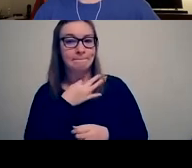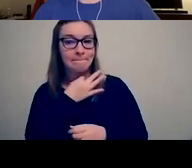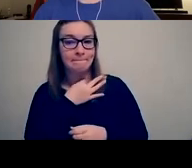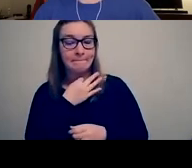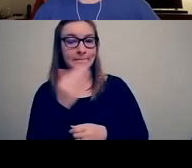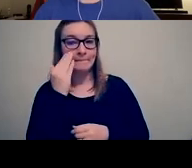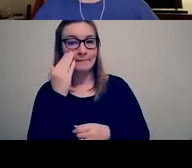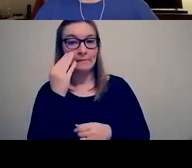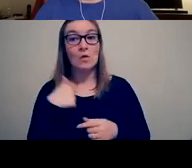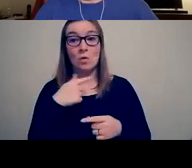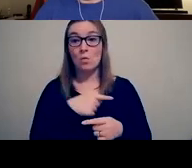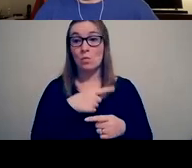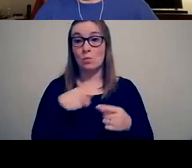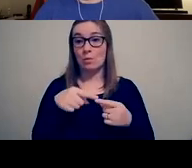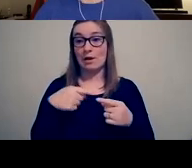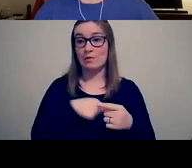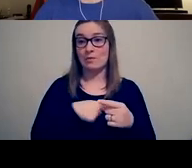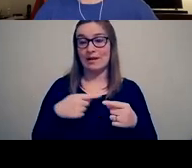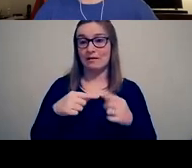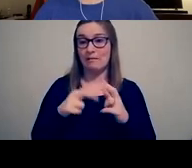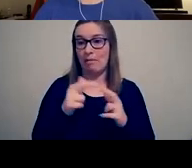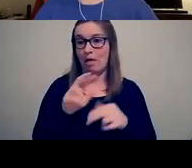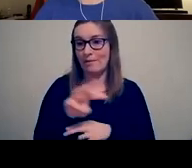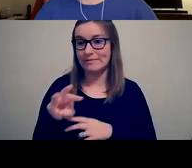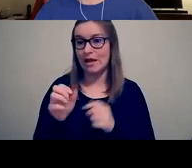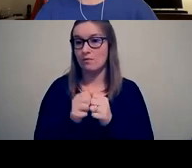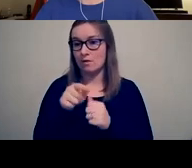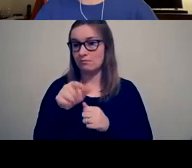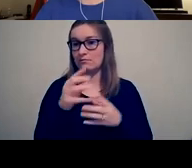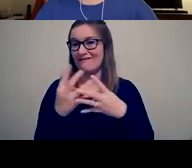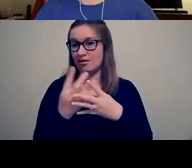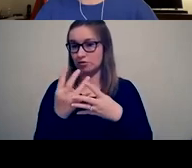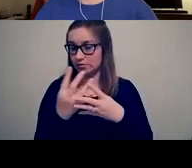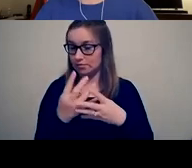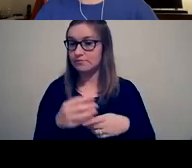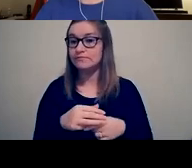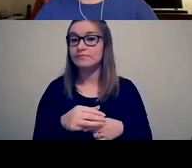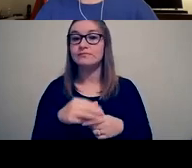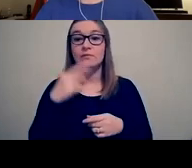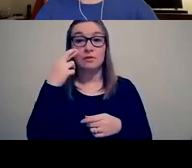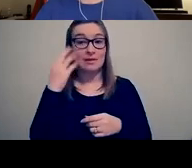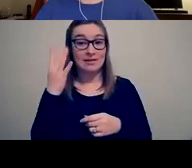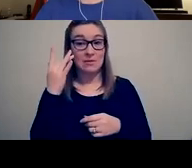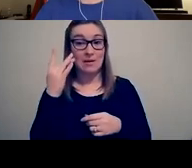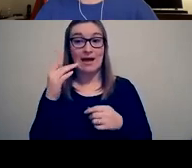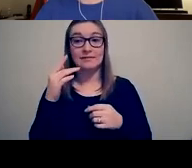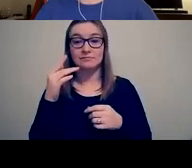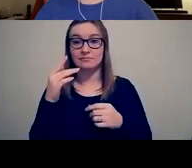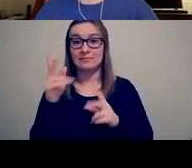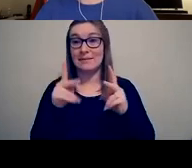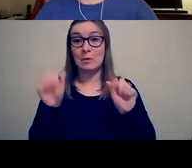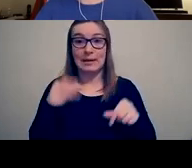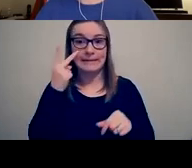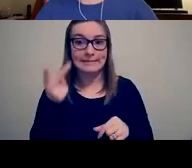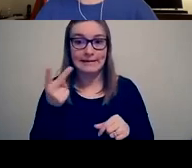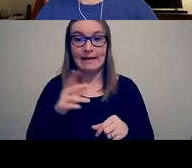we build websites for clients with filters like this, because the reason why sighted users like the Ajax is they don't ever